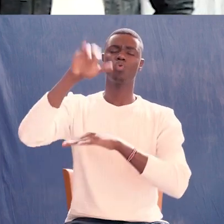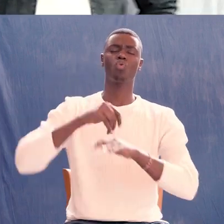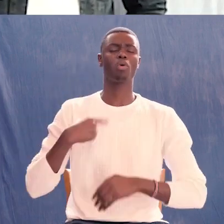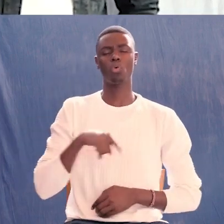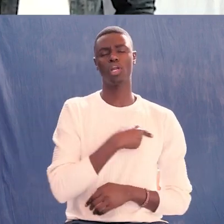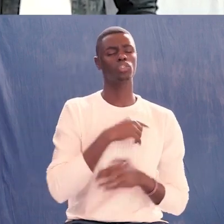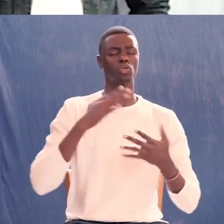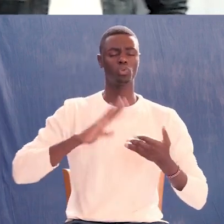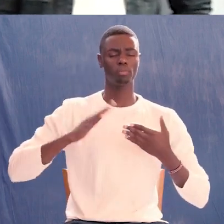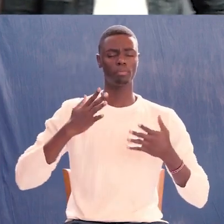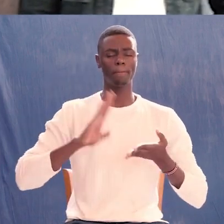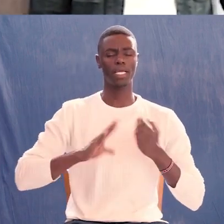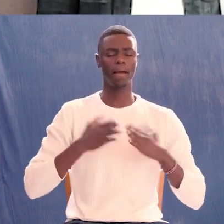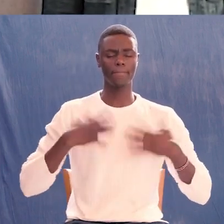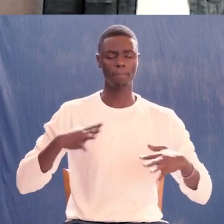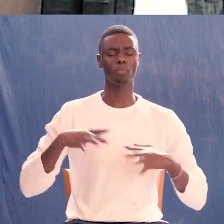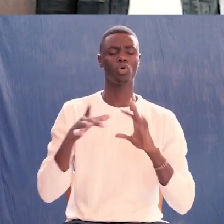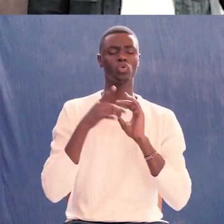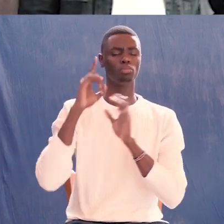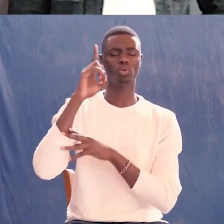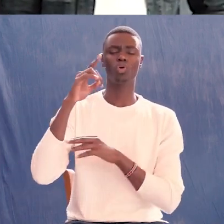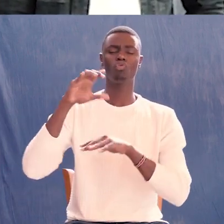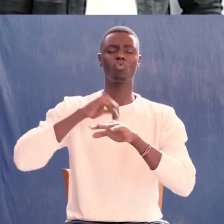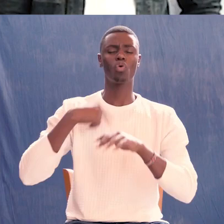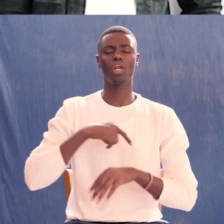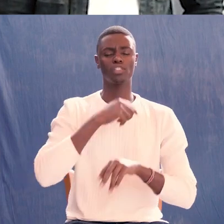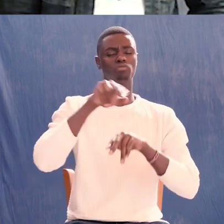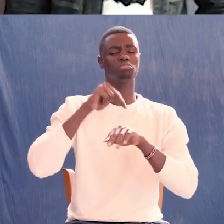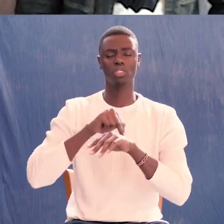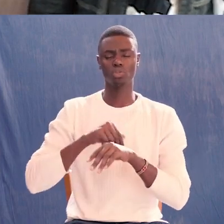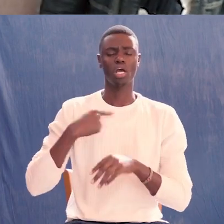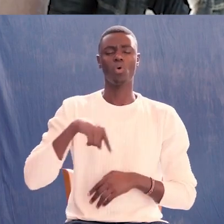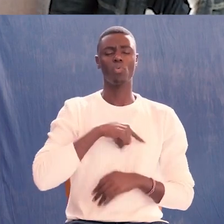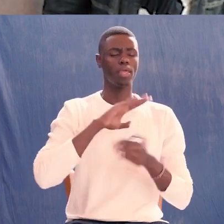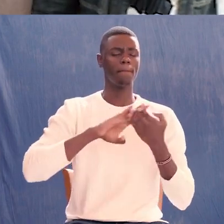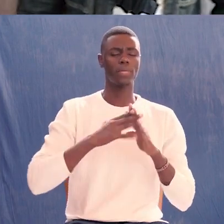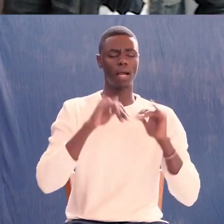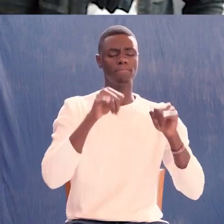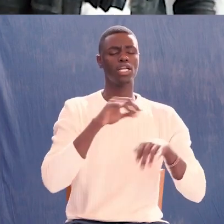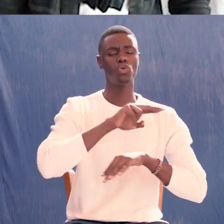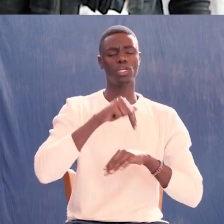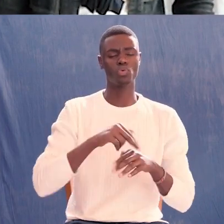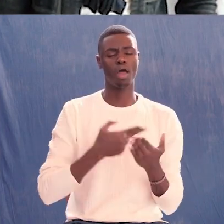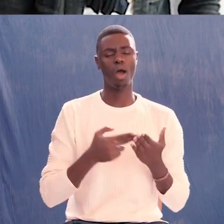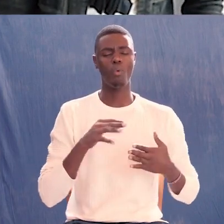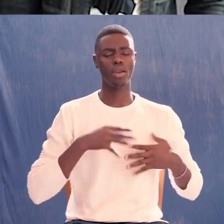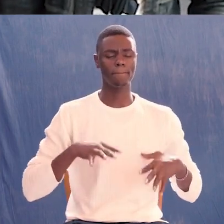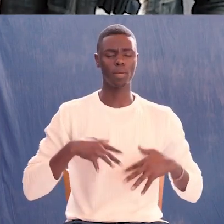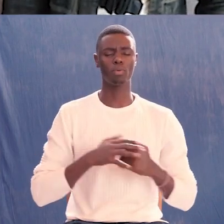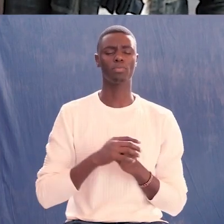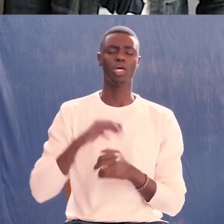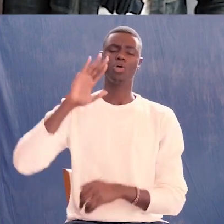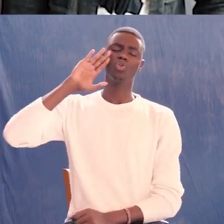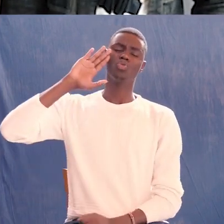people who belong to you. You have called us from the nations that we should be a new nation, a holy people, your own